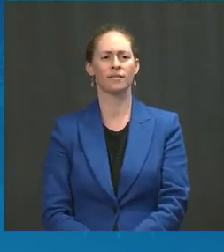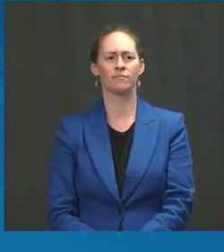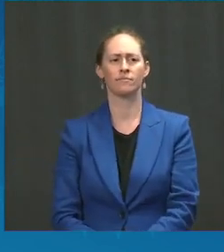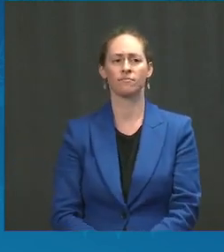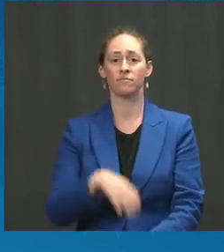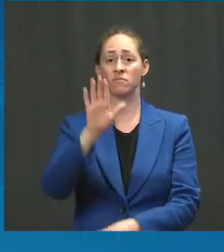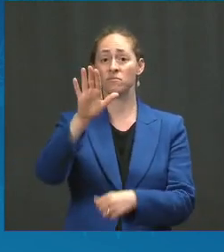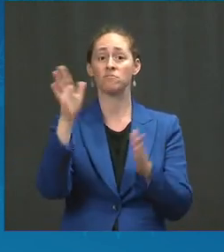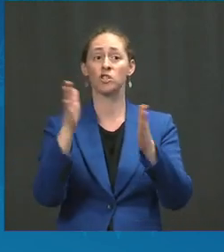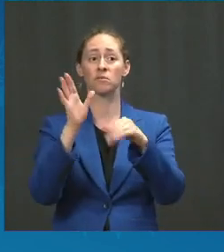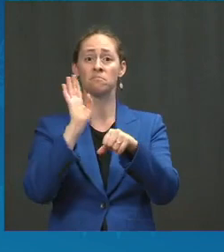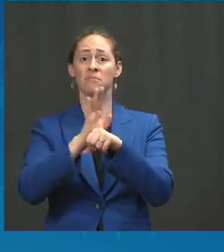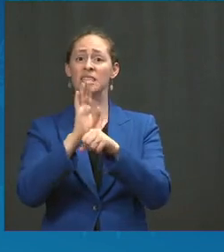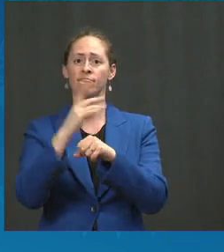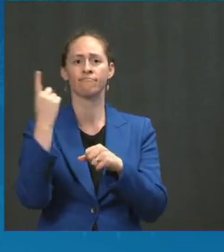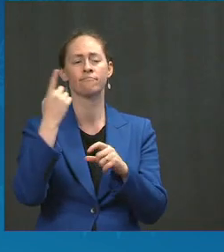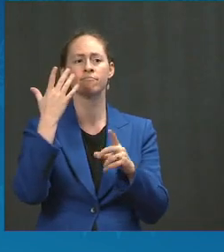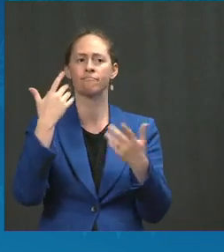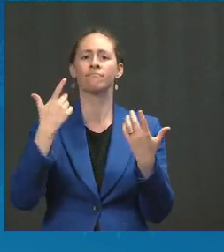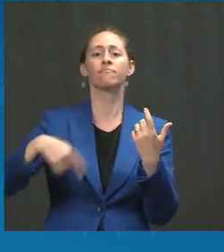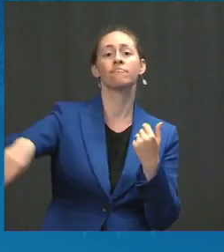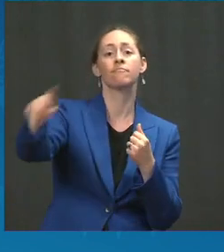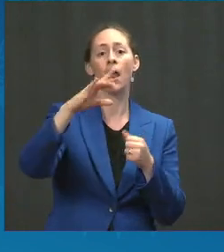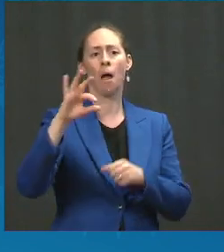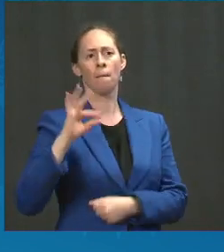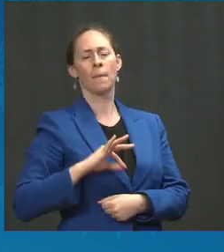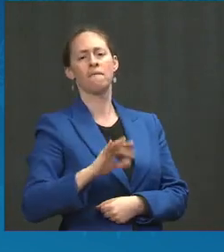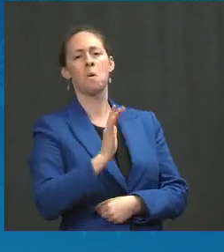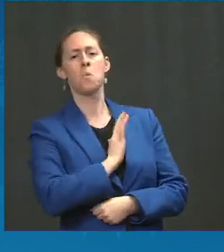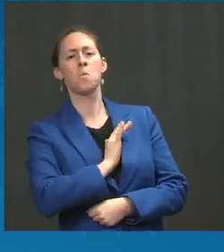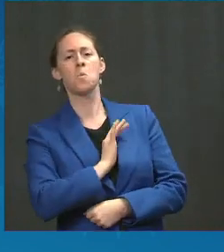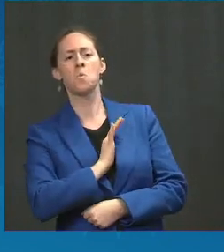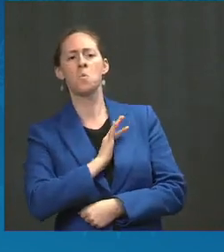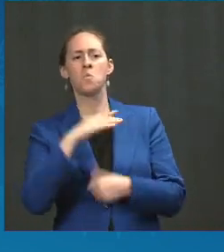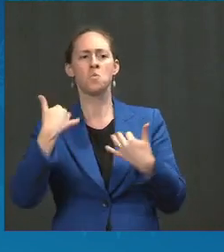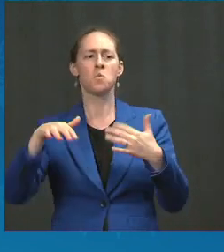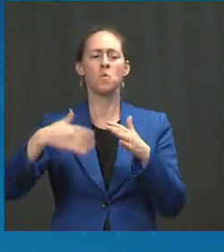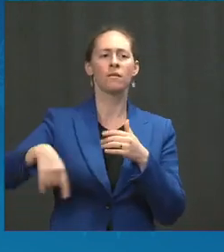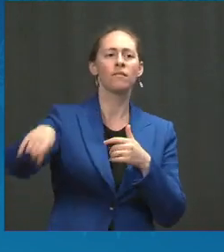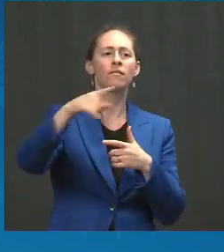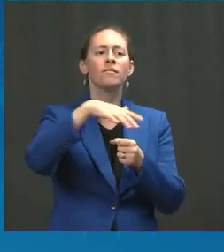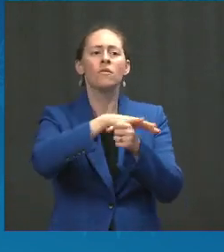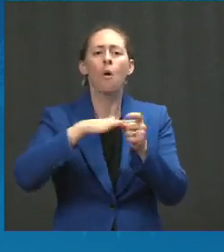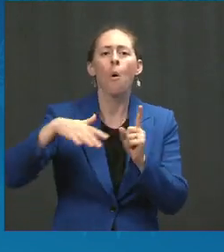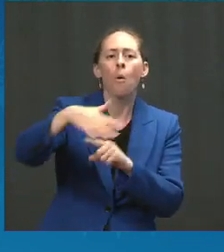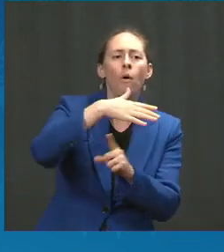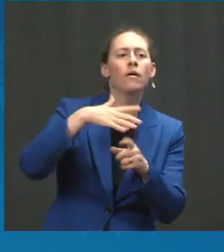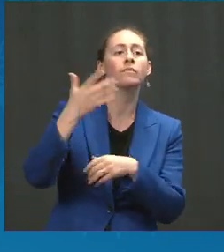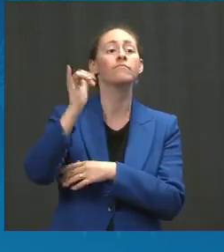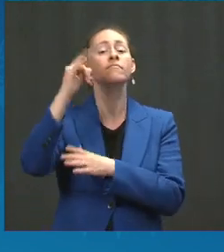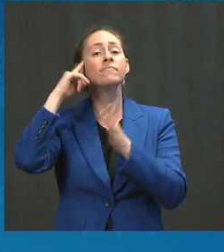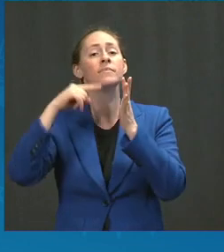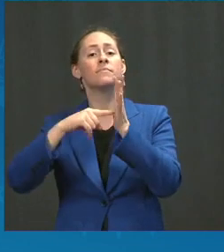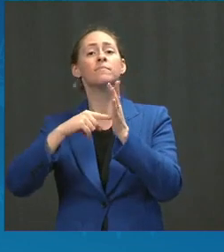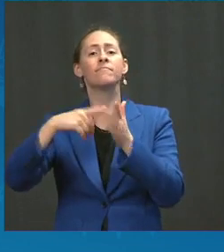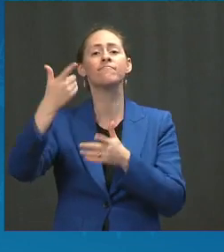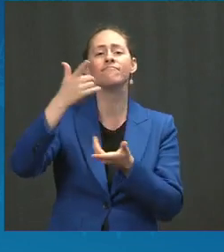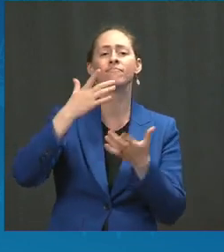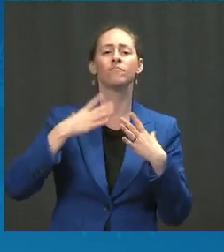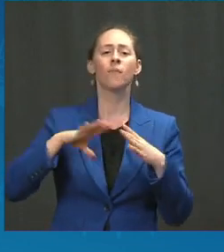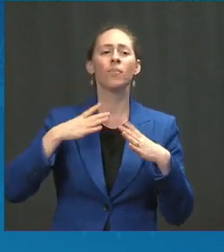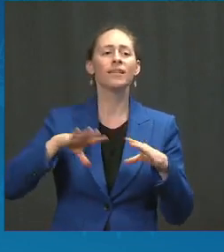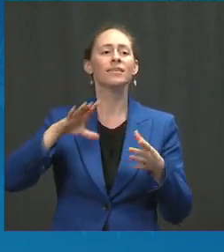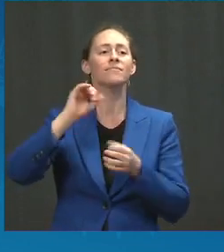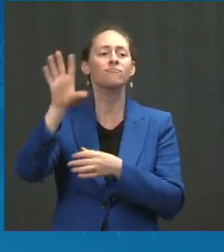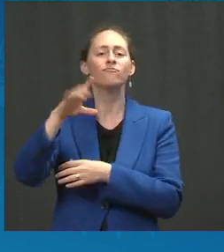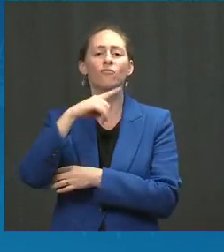need in their community, where they live, in their neighborhood. From the local dry cleaner to the local neighborhood restaurant